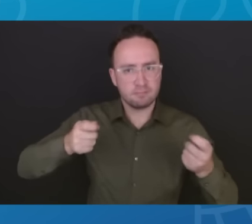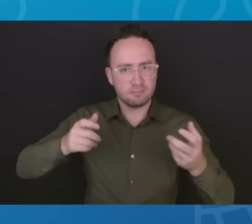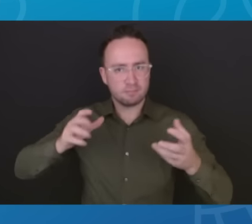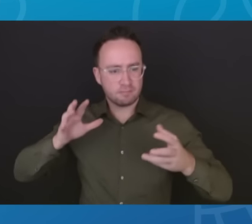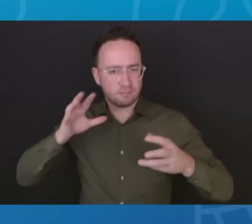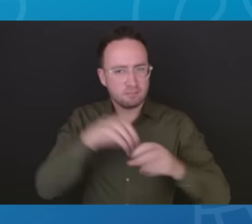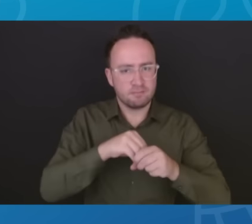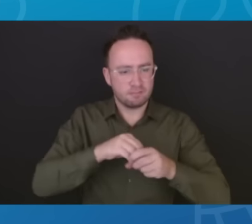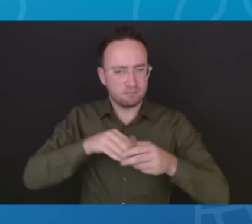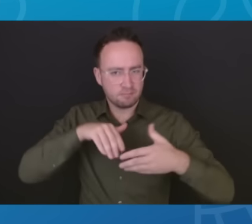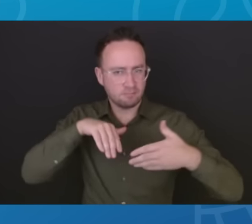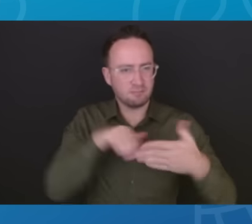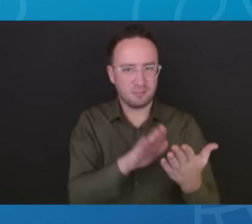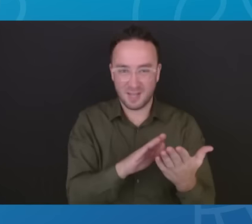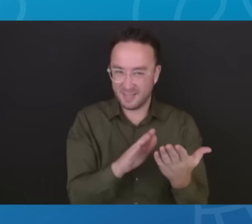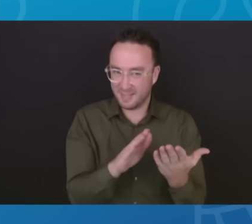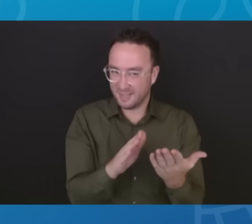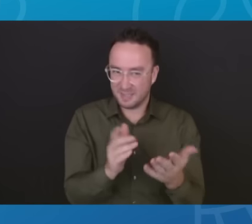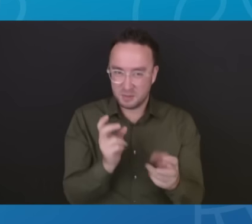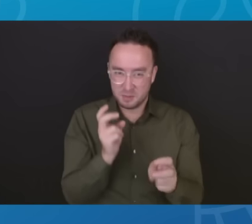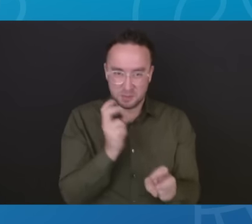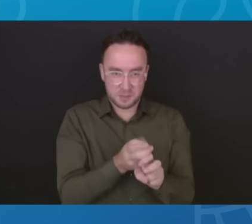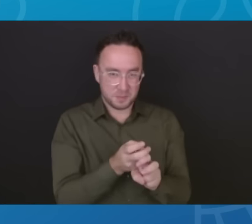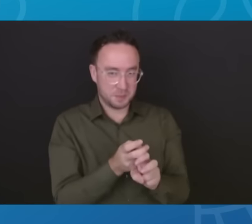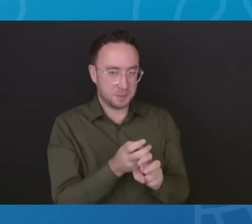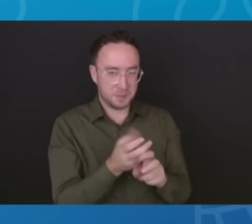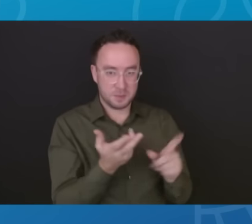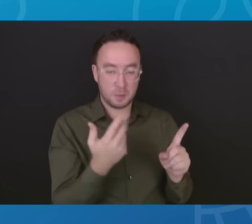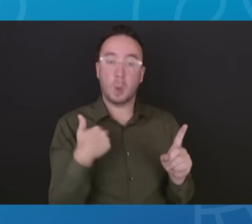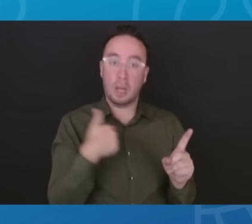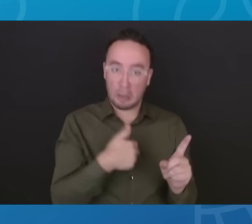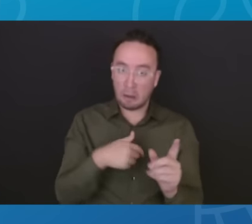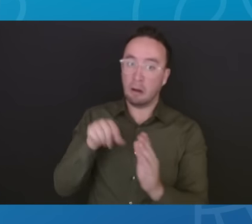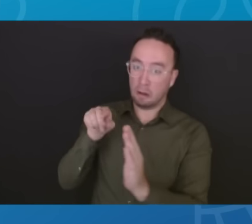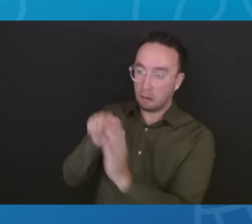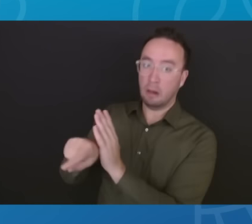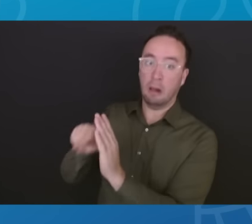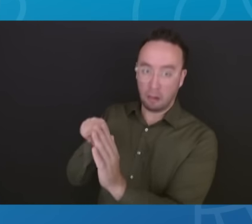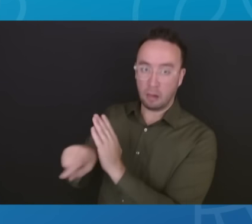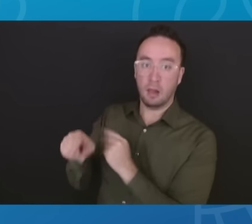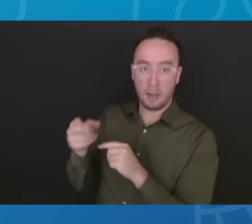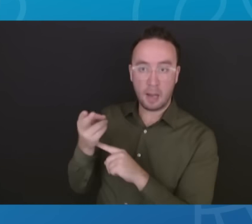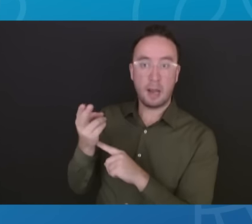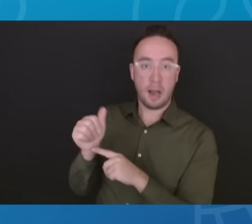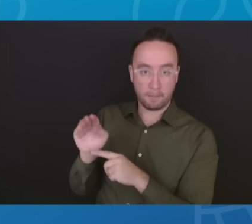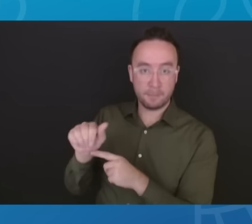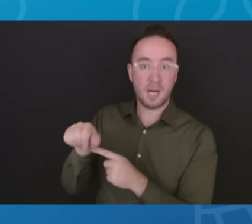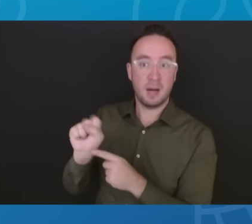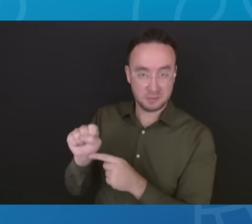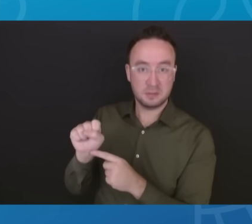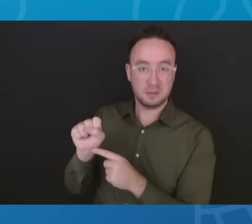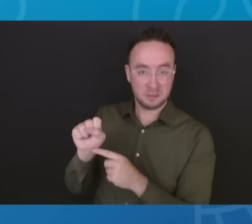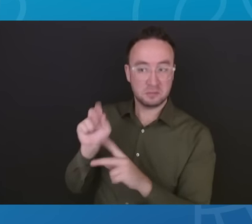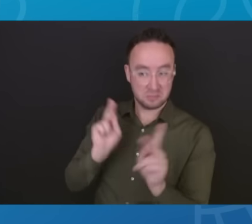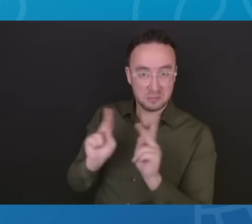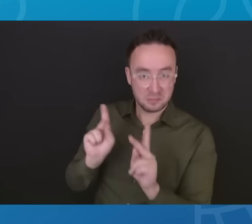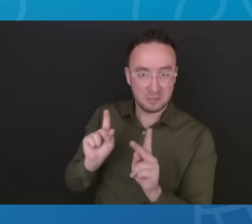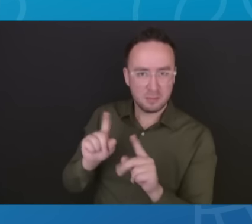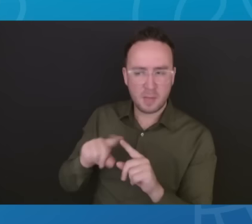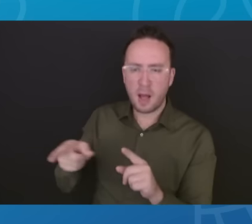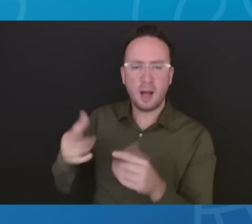Hamas fighters, but other Hamas will continue to recruit other fighters and continue to put the Palestinian people in danger